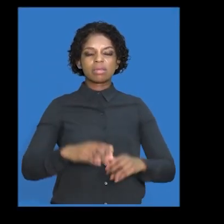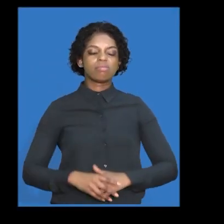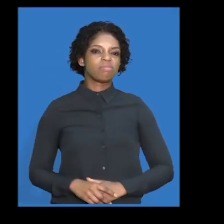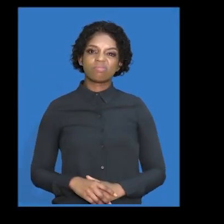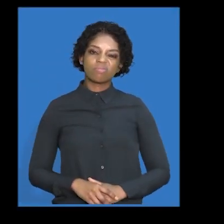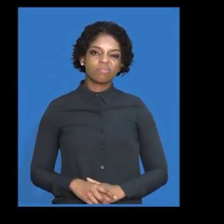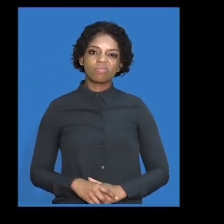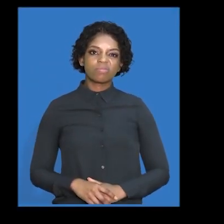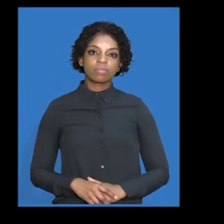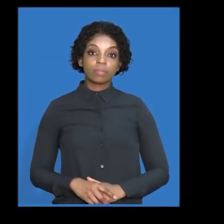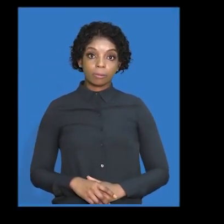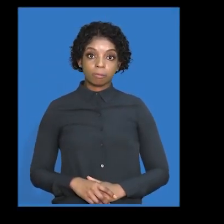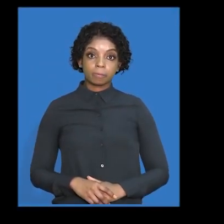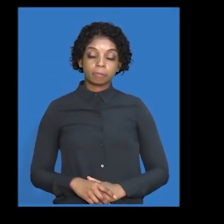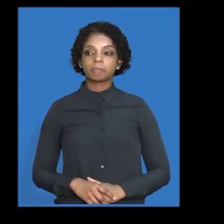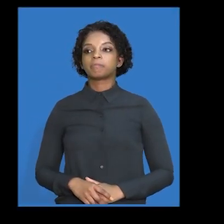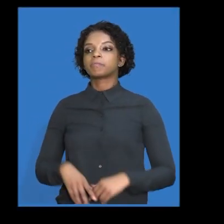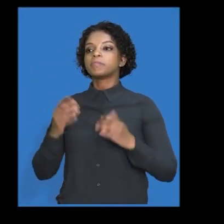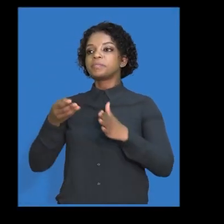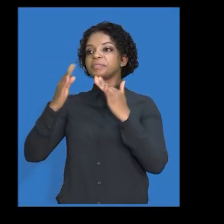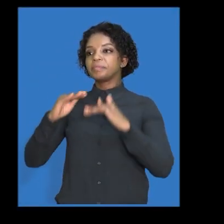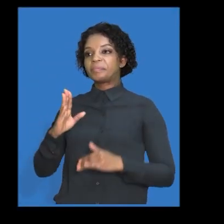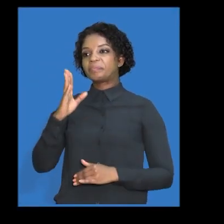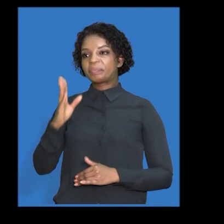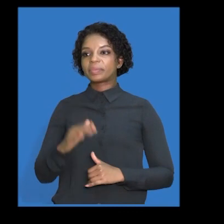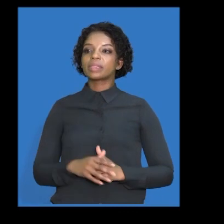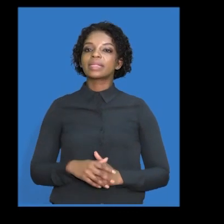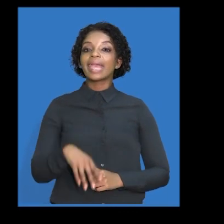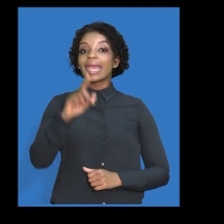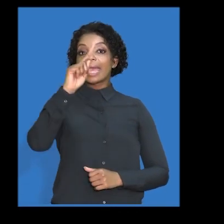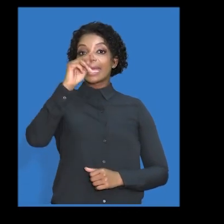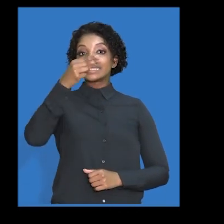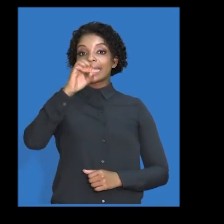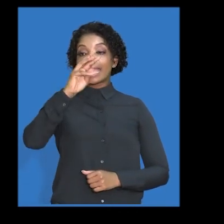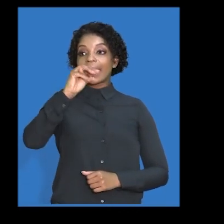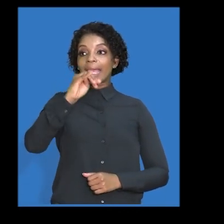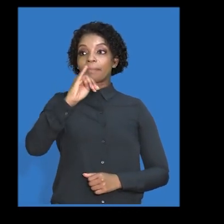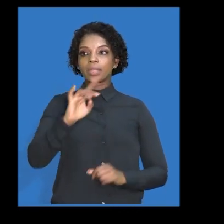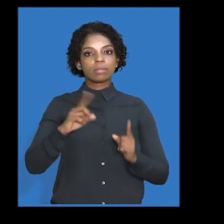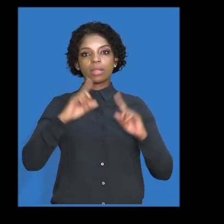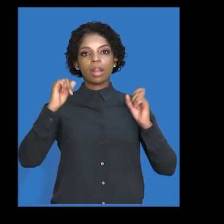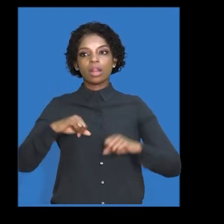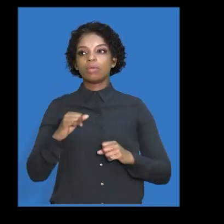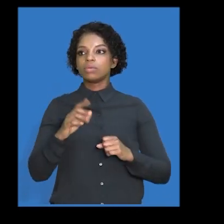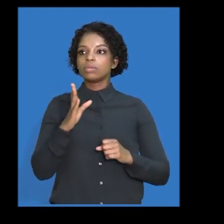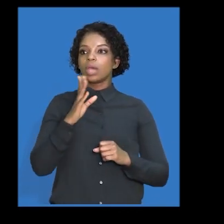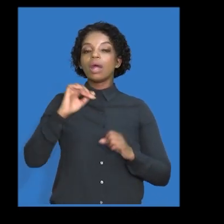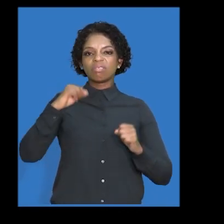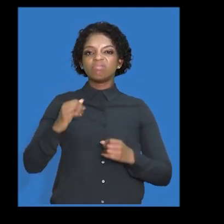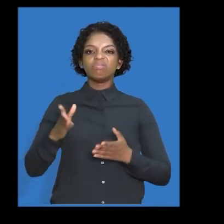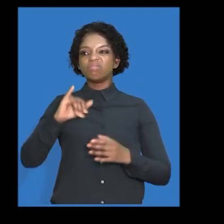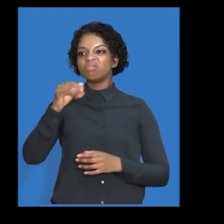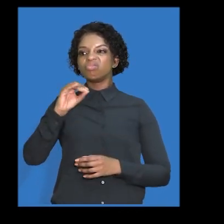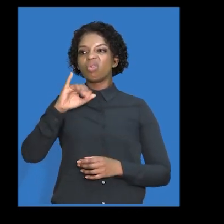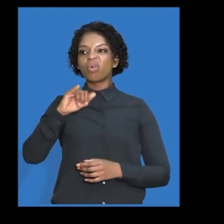All right, the next one is, Tempe allows Joyce time to speak in an angry manner without attacking her. This is an example